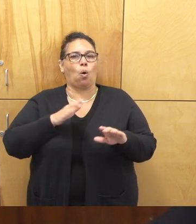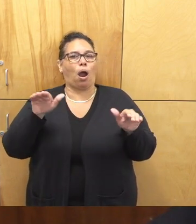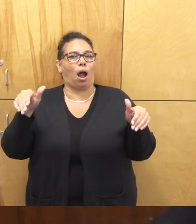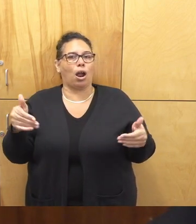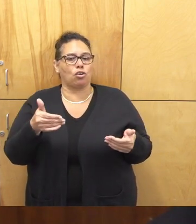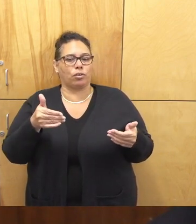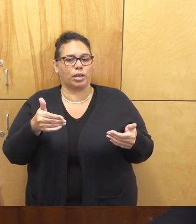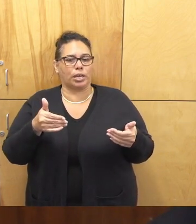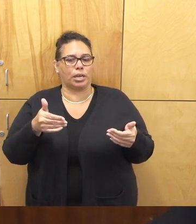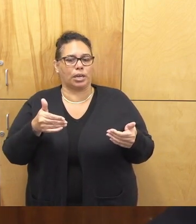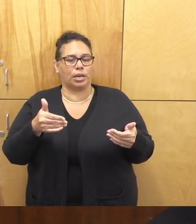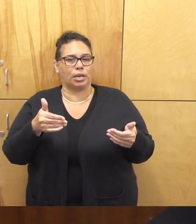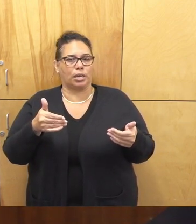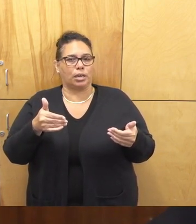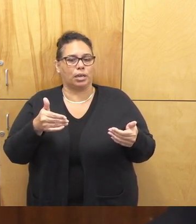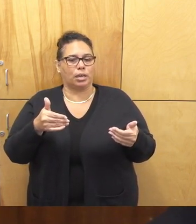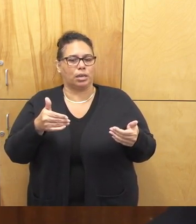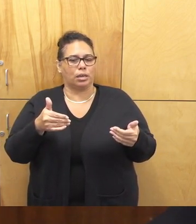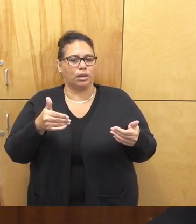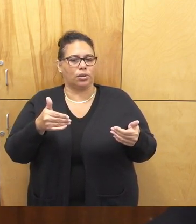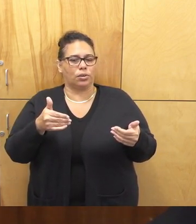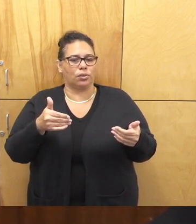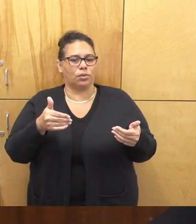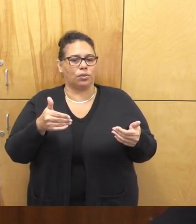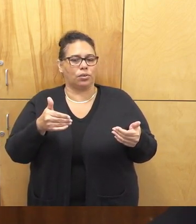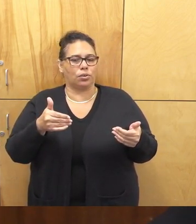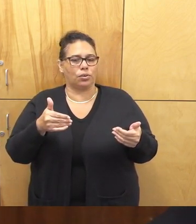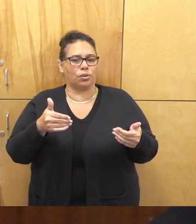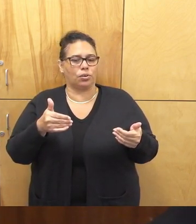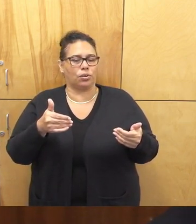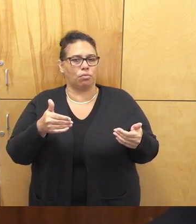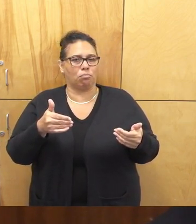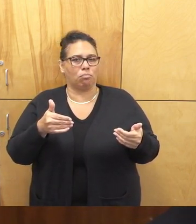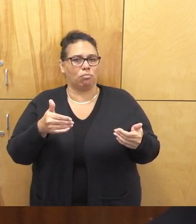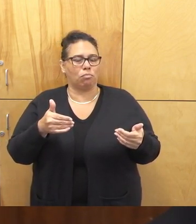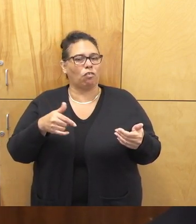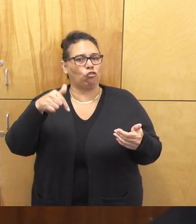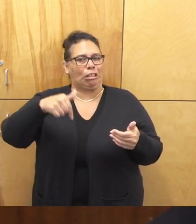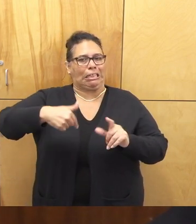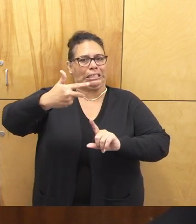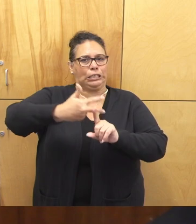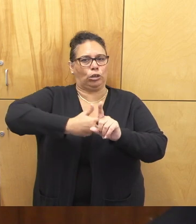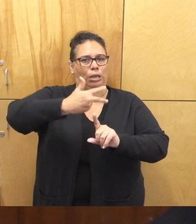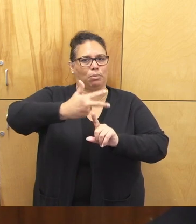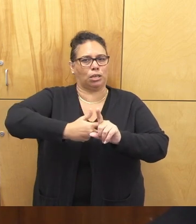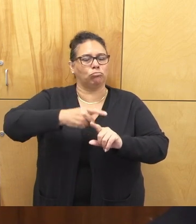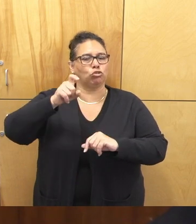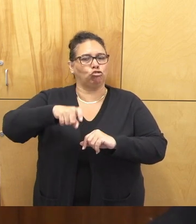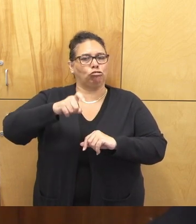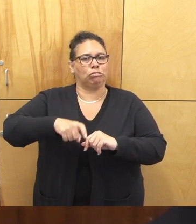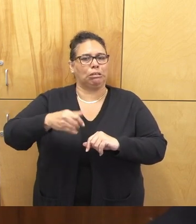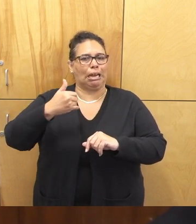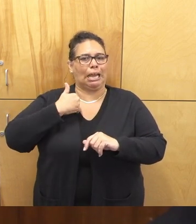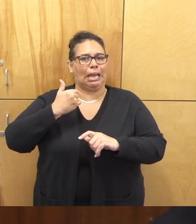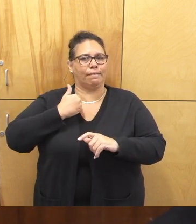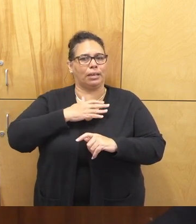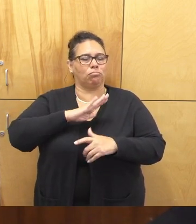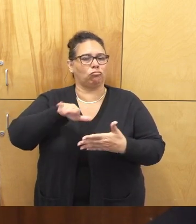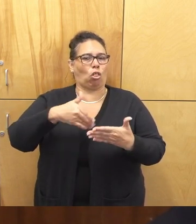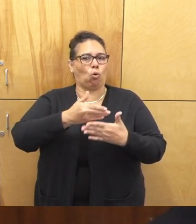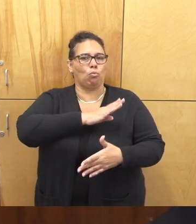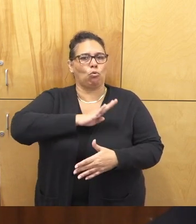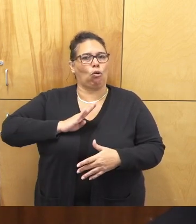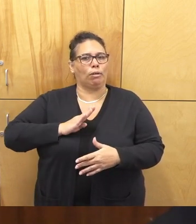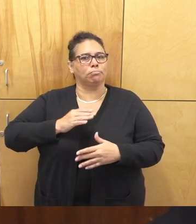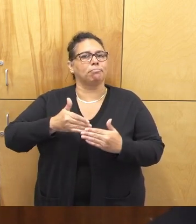to transition numbers for this quarter. And so we should have that for the entire board by